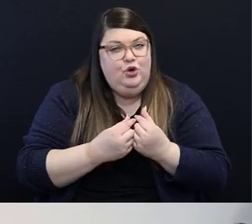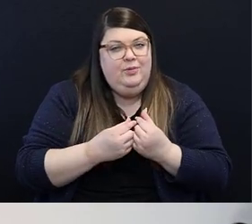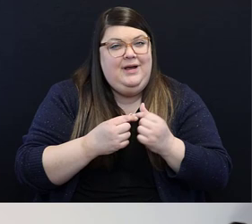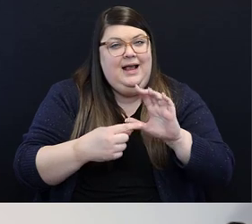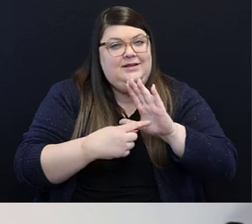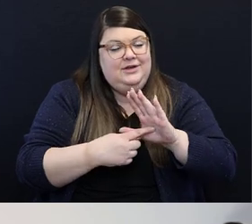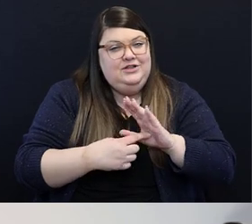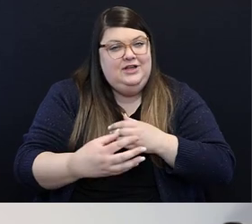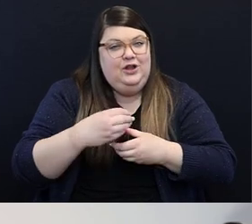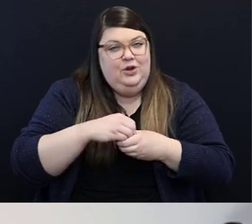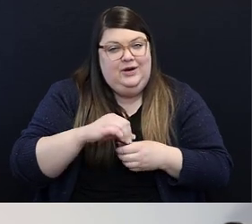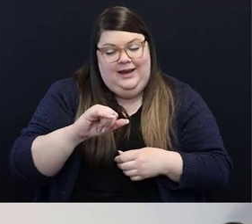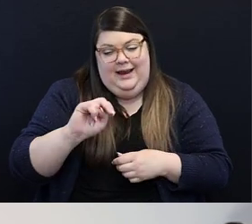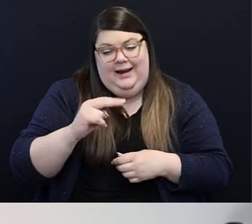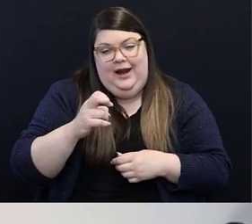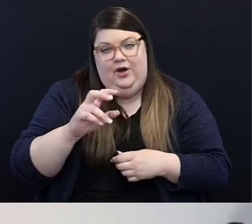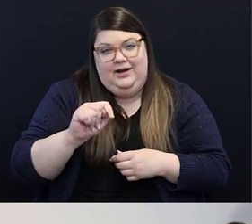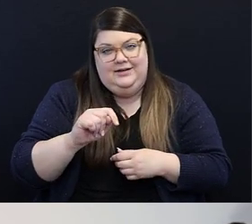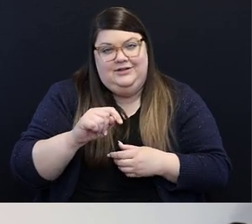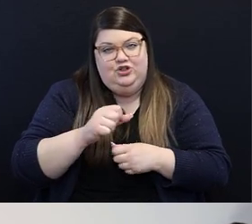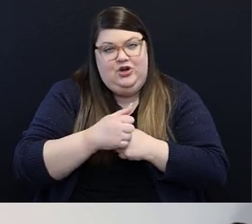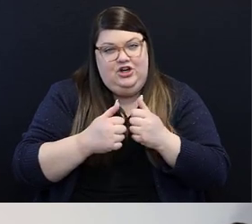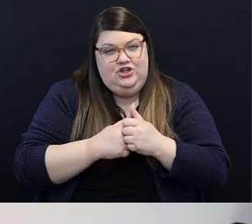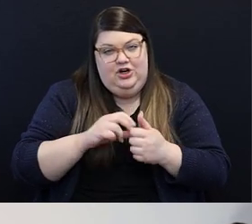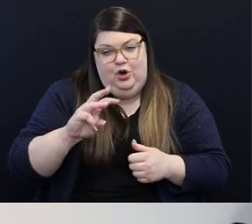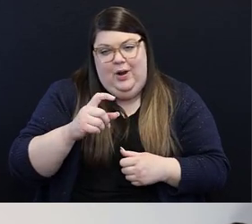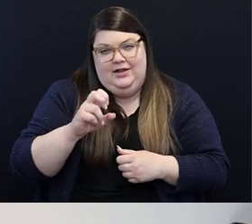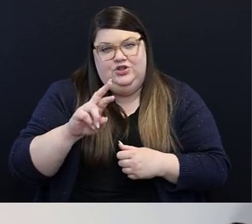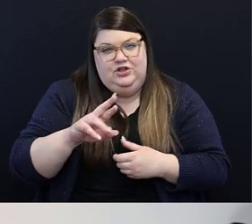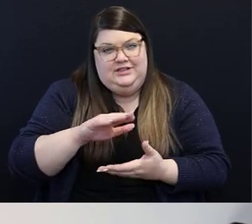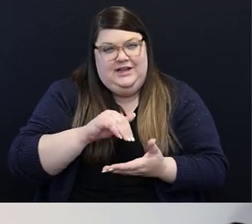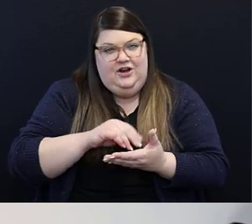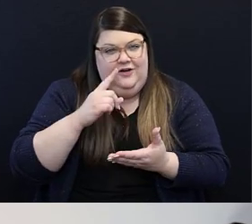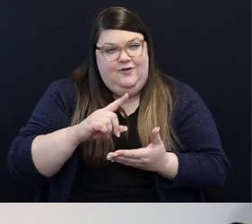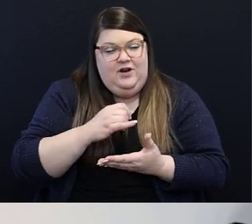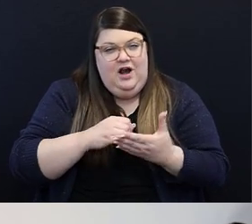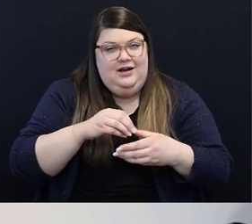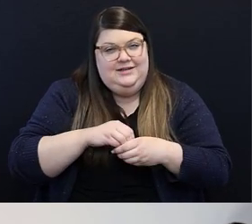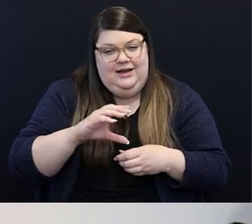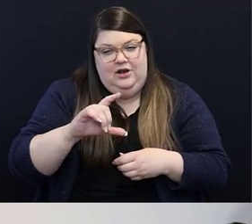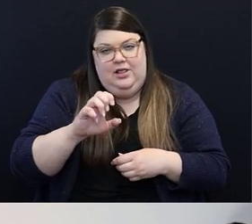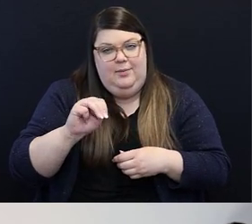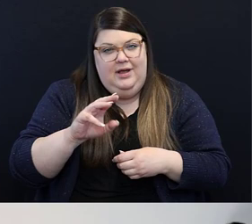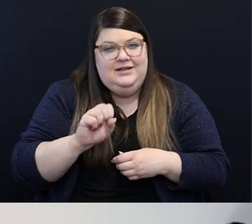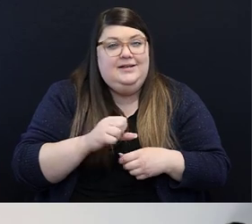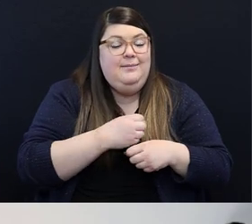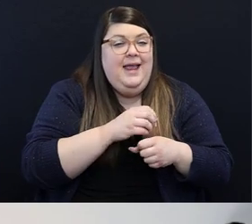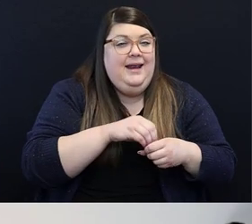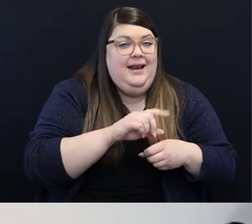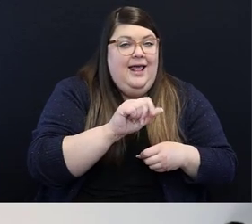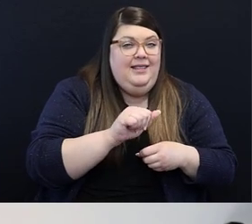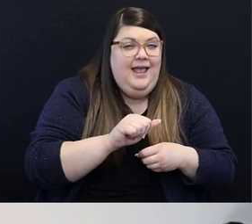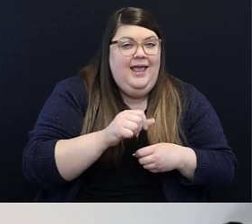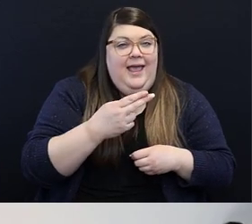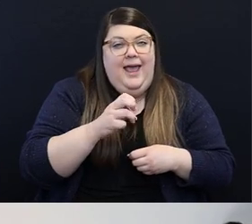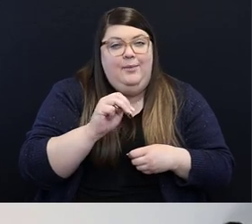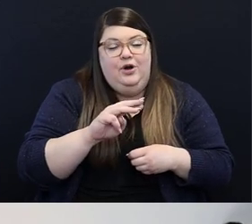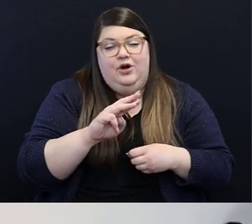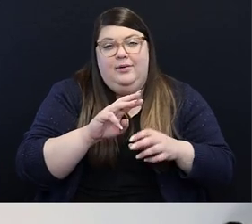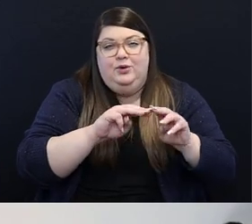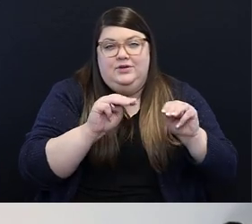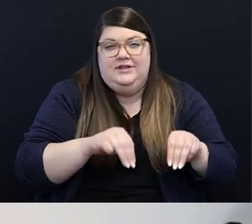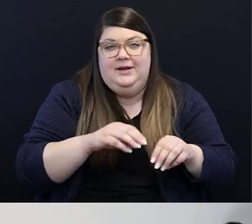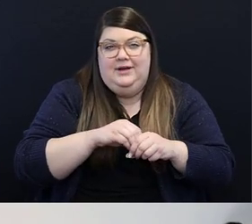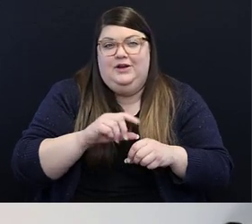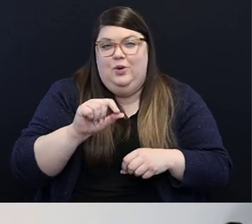exhibitions, including Inherent Structure at the Wexner Center for the Arts in Columbus, Made in LA at the Hammer Museum 2016, and the